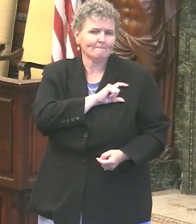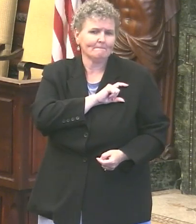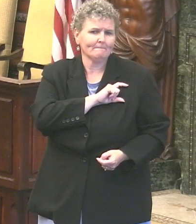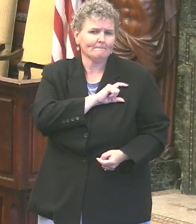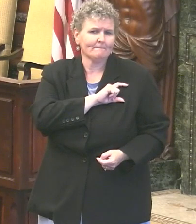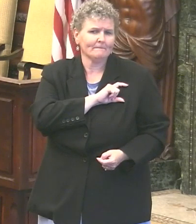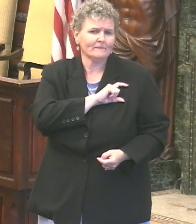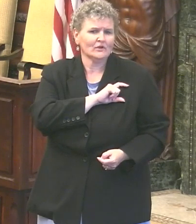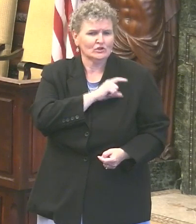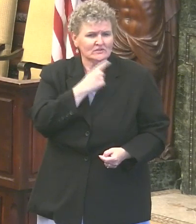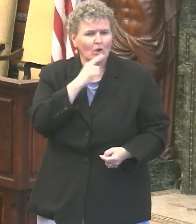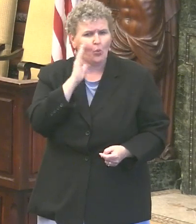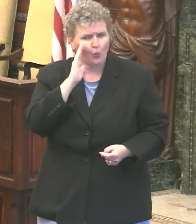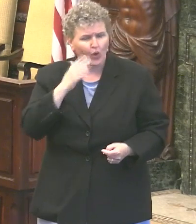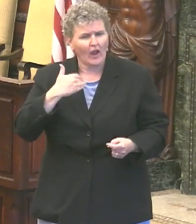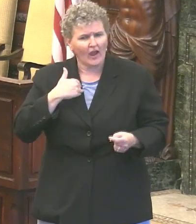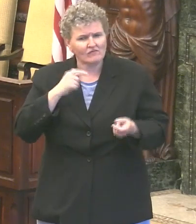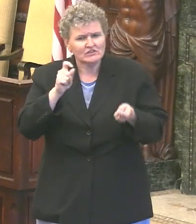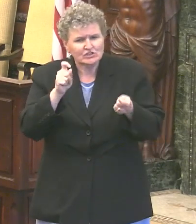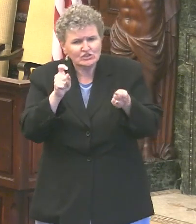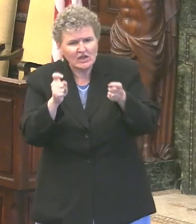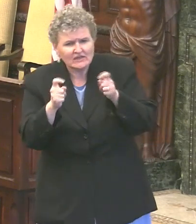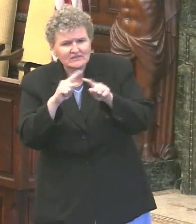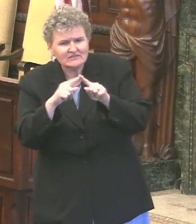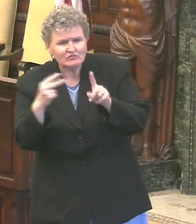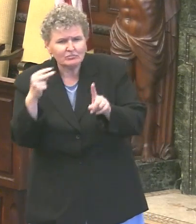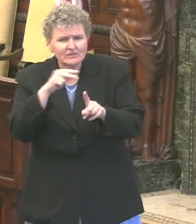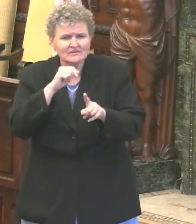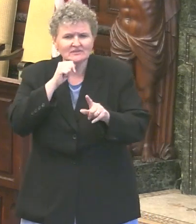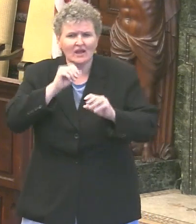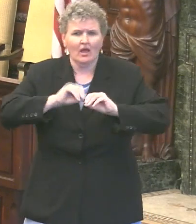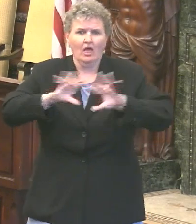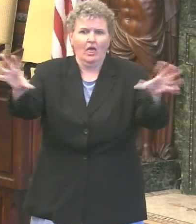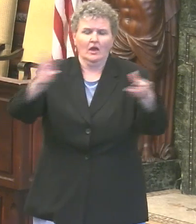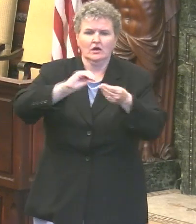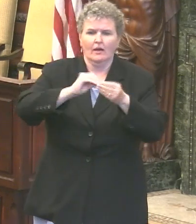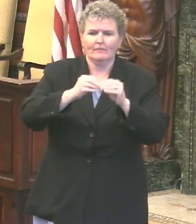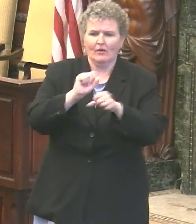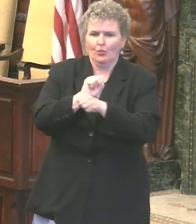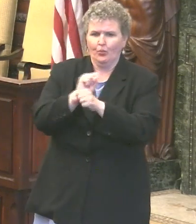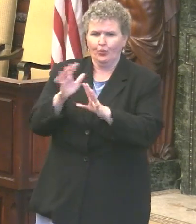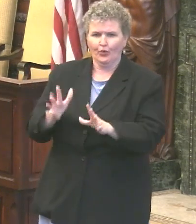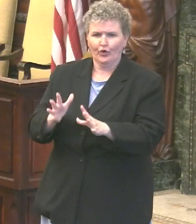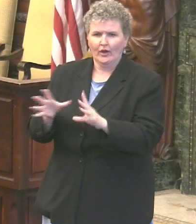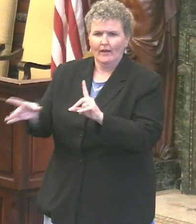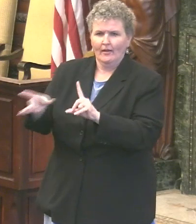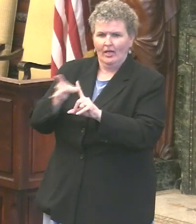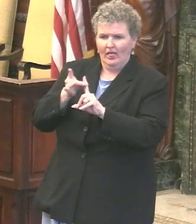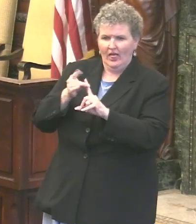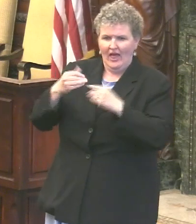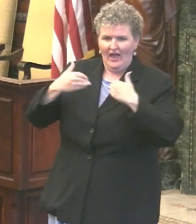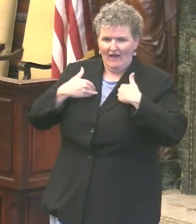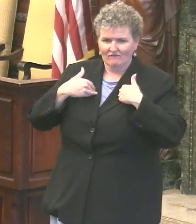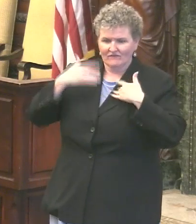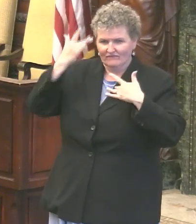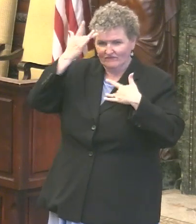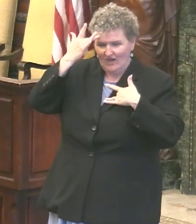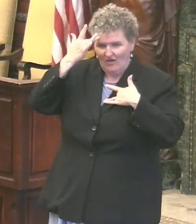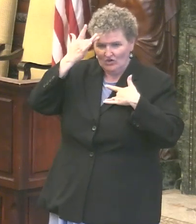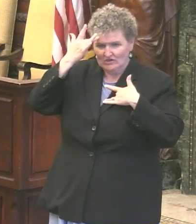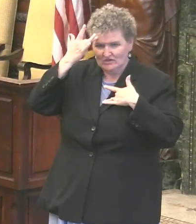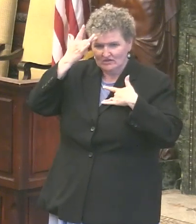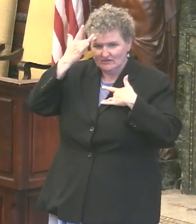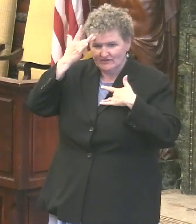possible that the city would change its stance on not releasing the number of city employees who have contracted the virus if it affected